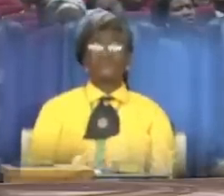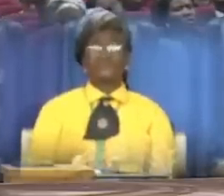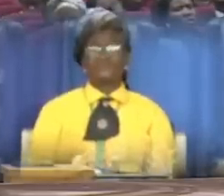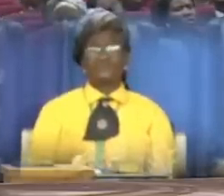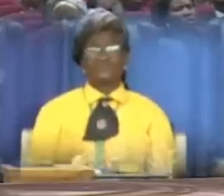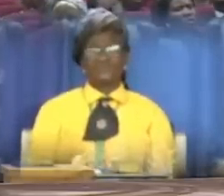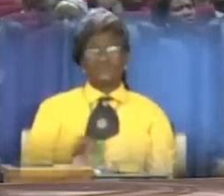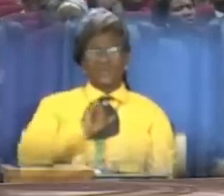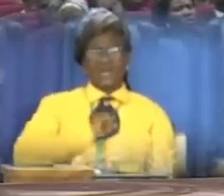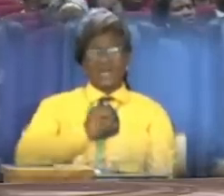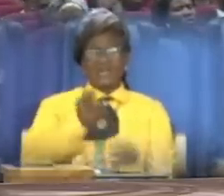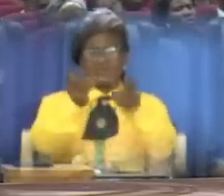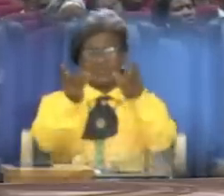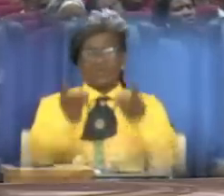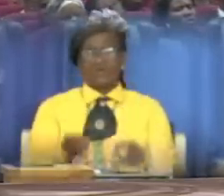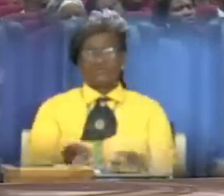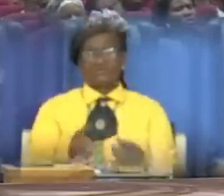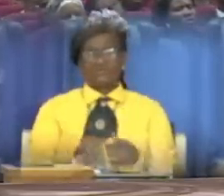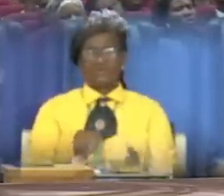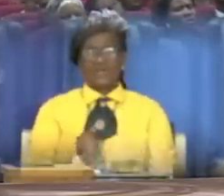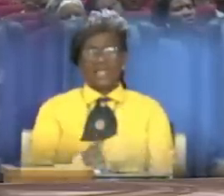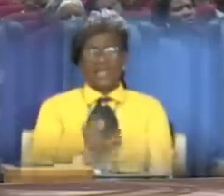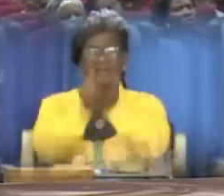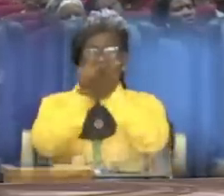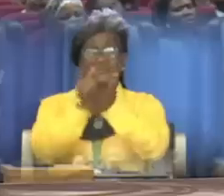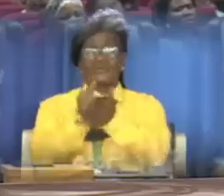I want to help you praise him.